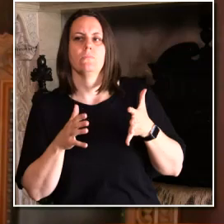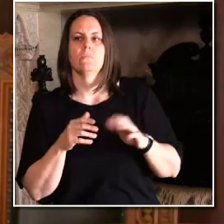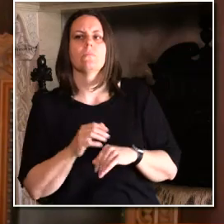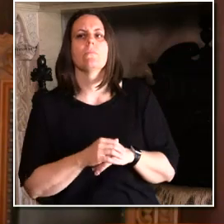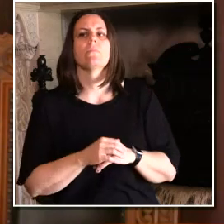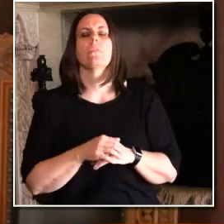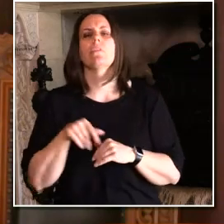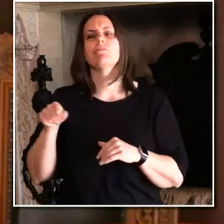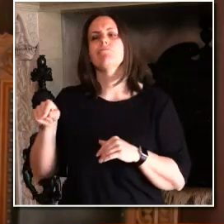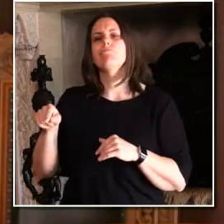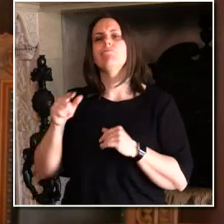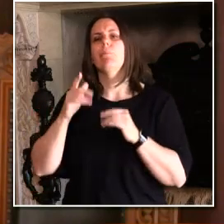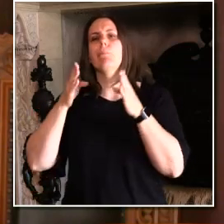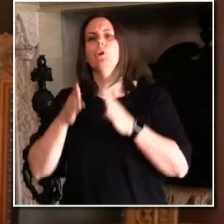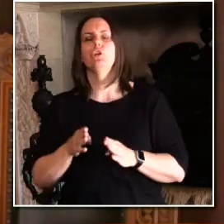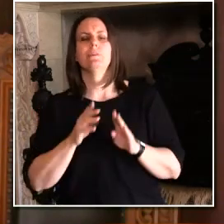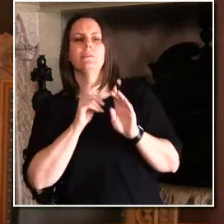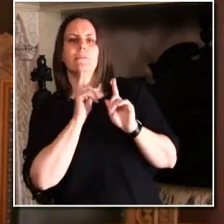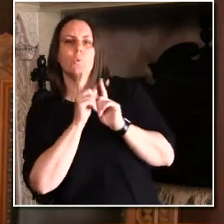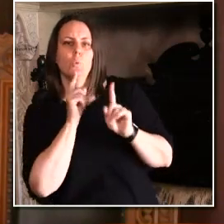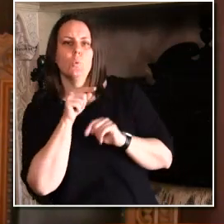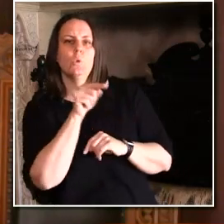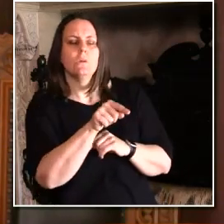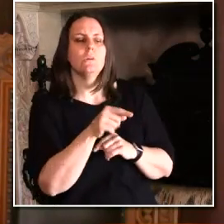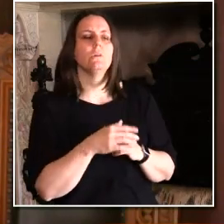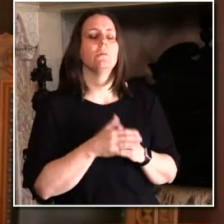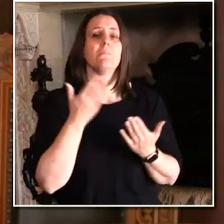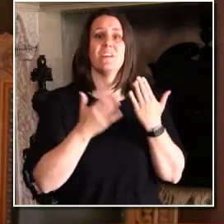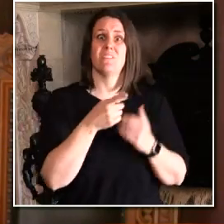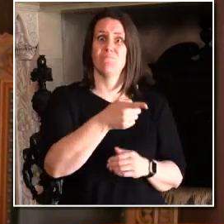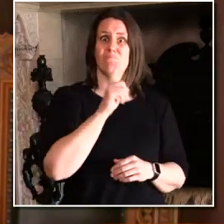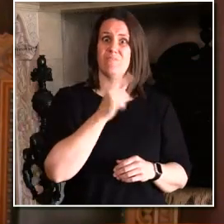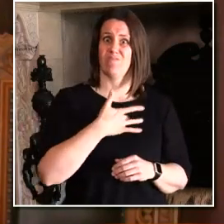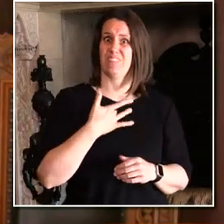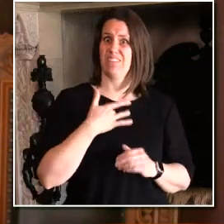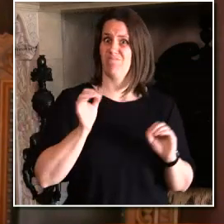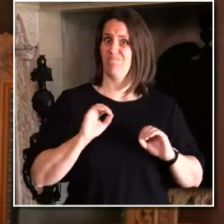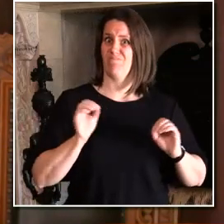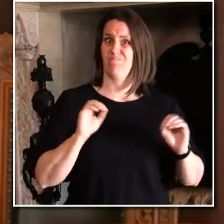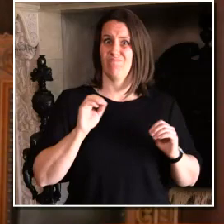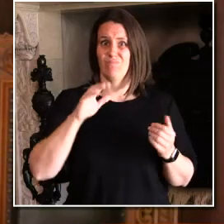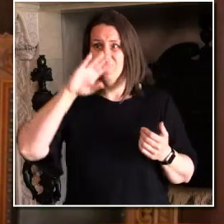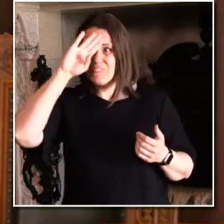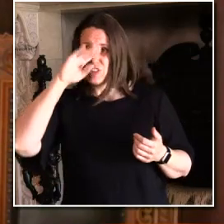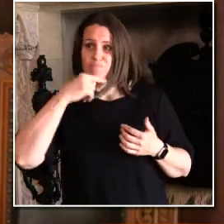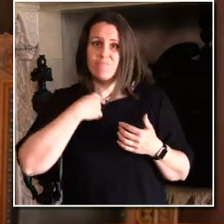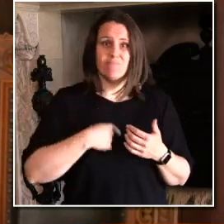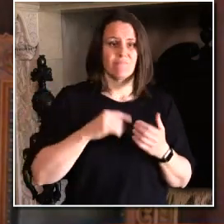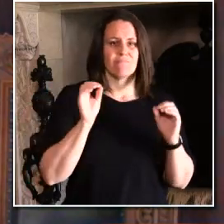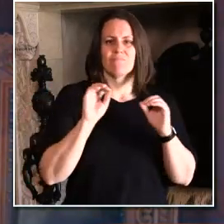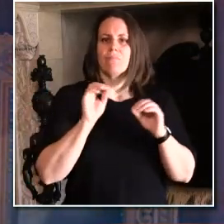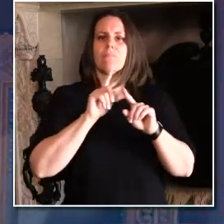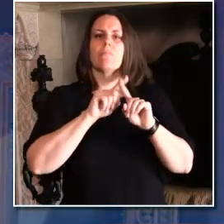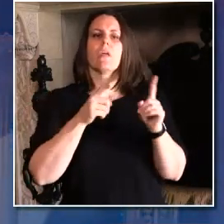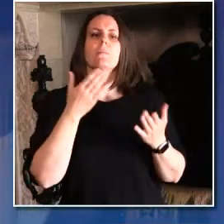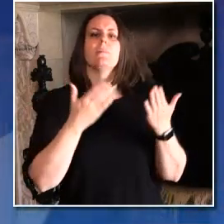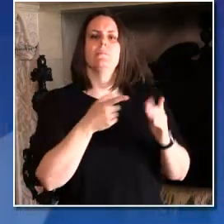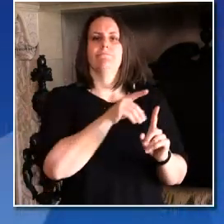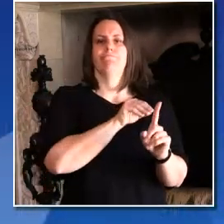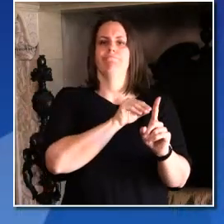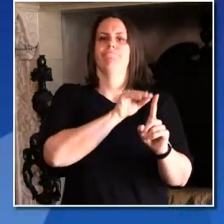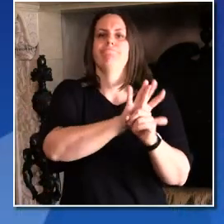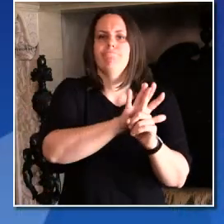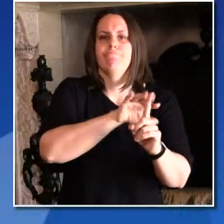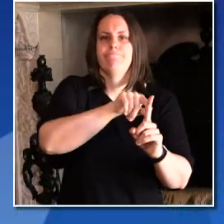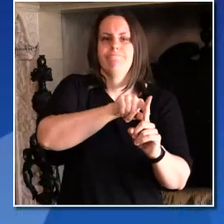maybe symptomatic, maybe asymptomatic, but have an exposure to someone who is a case. All right, and Abby